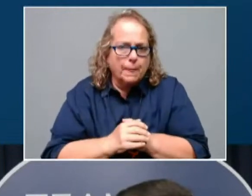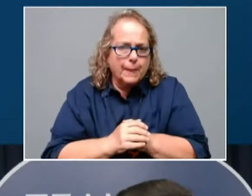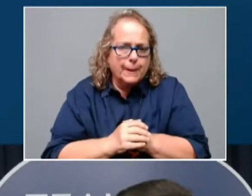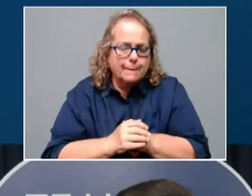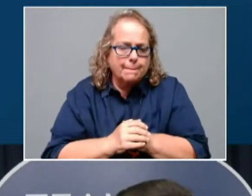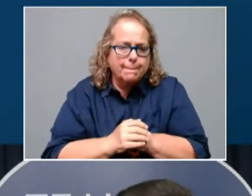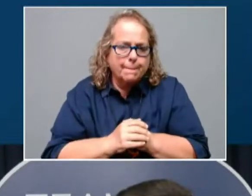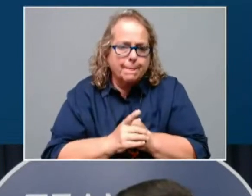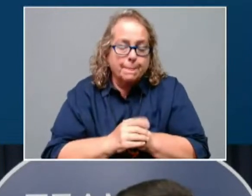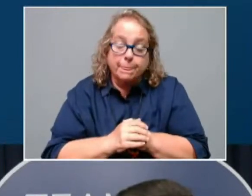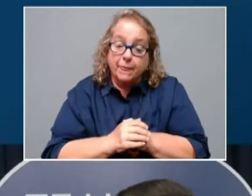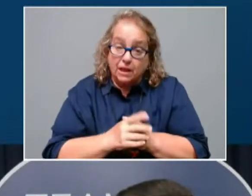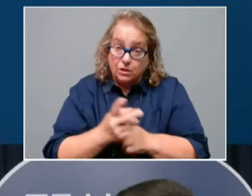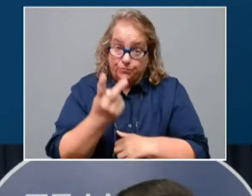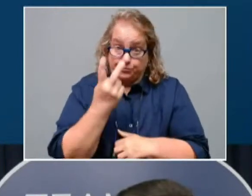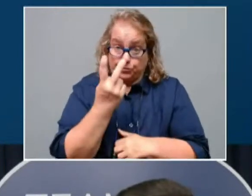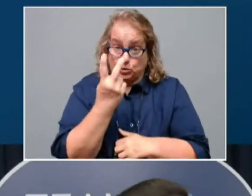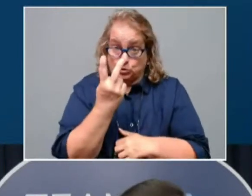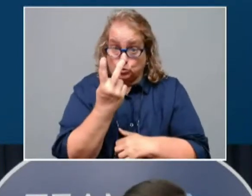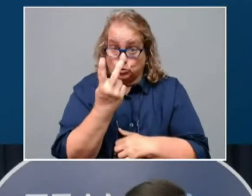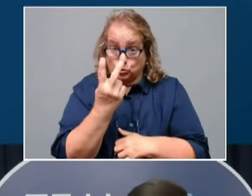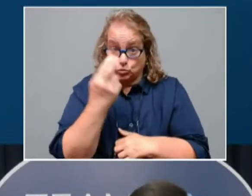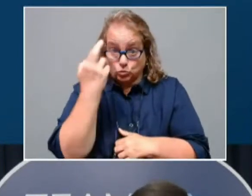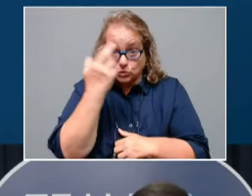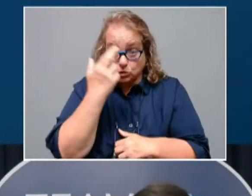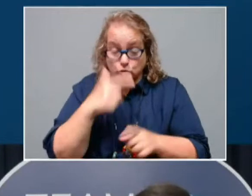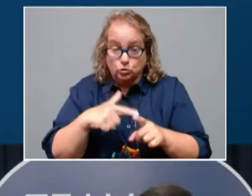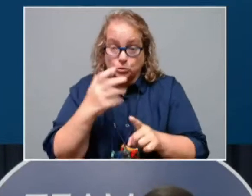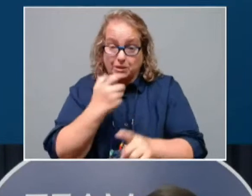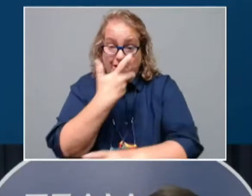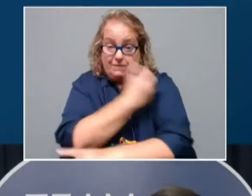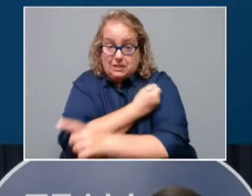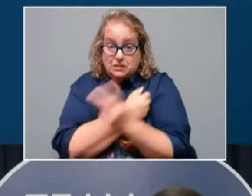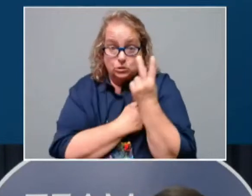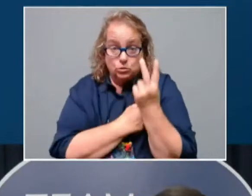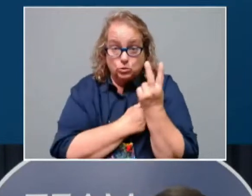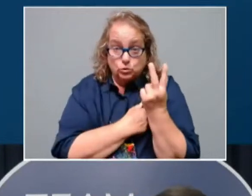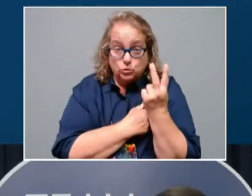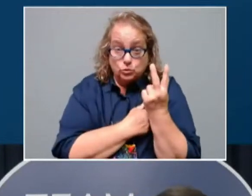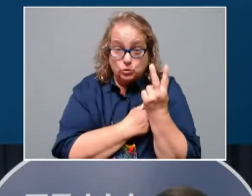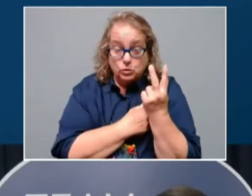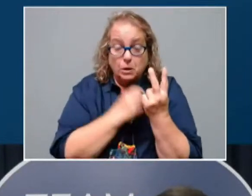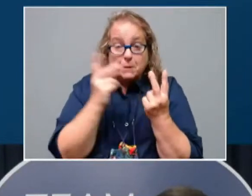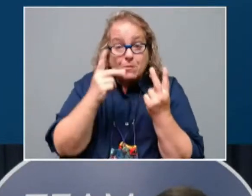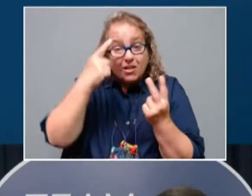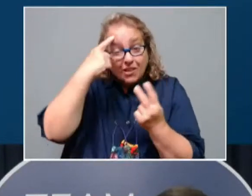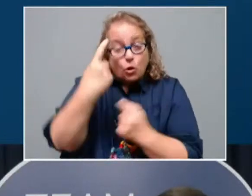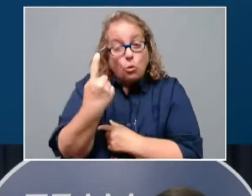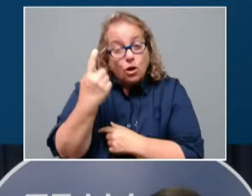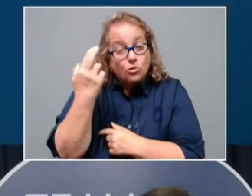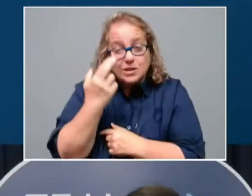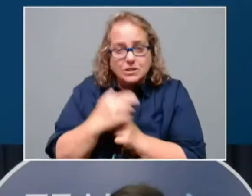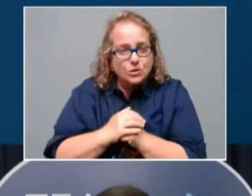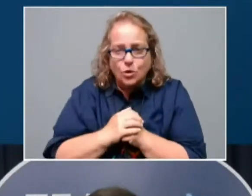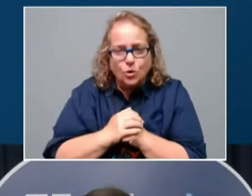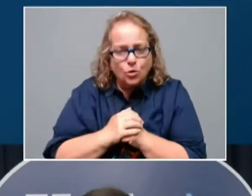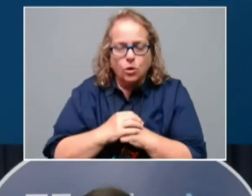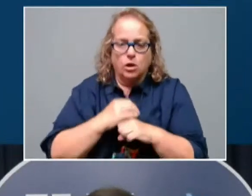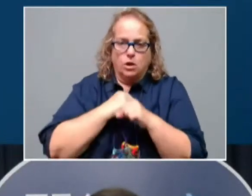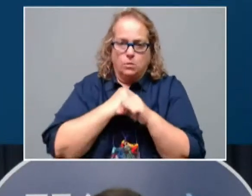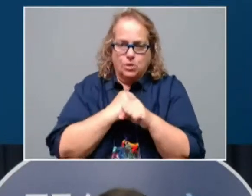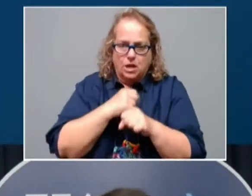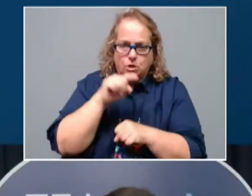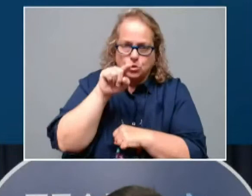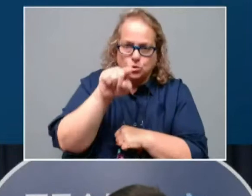There's two reasons to be vaccinated. A lot of people think there's one, but there's two. One is to protect you. The other